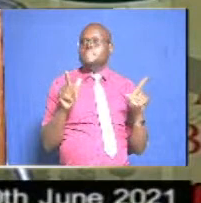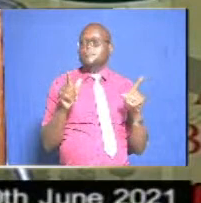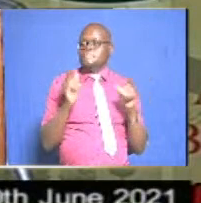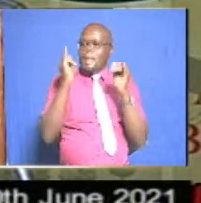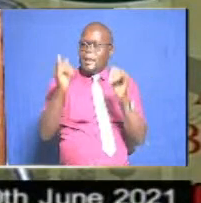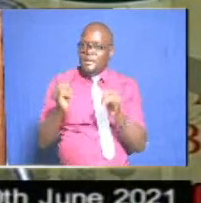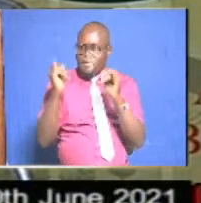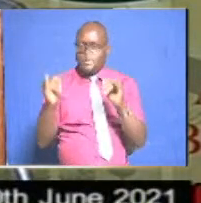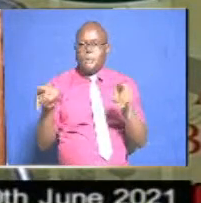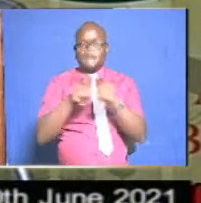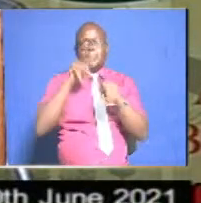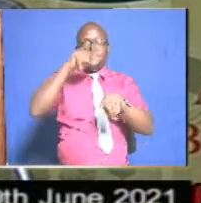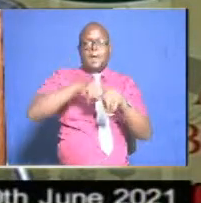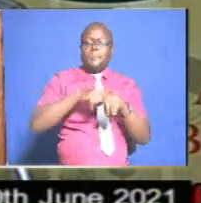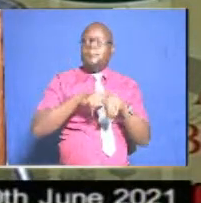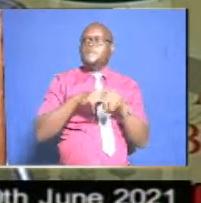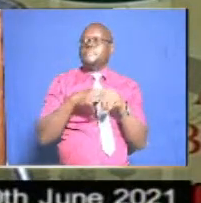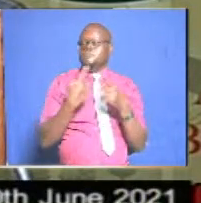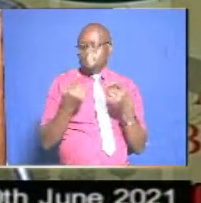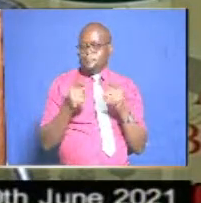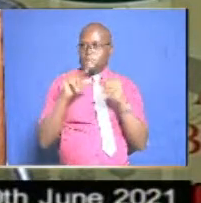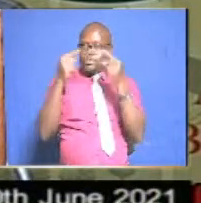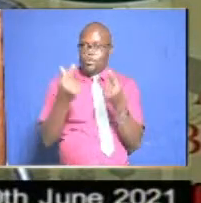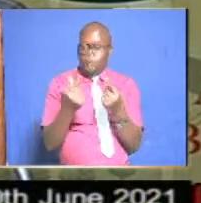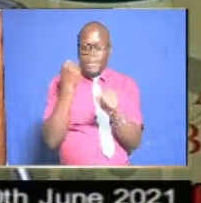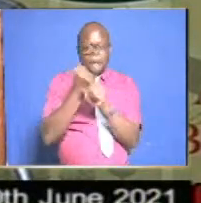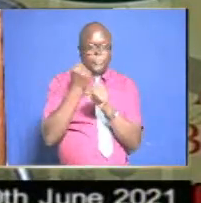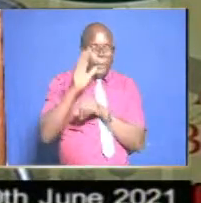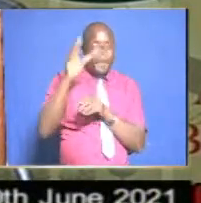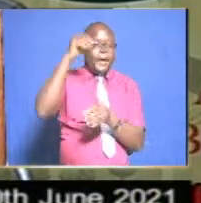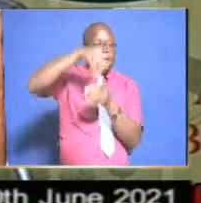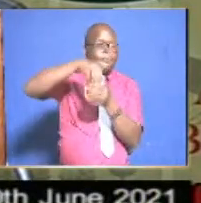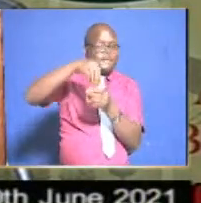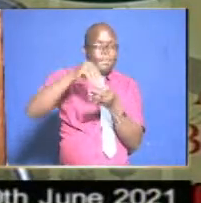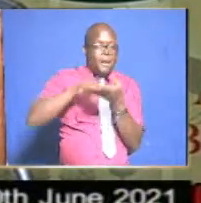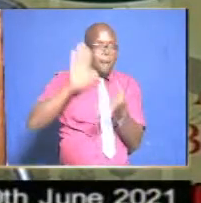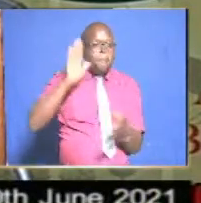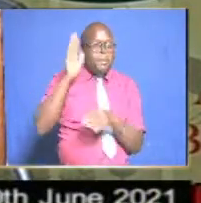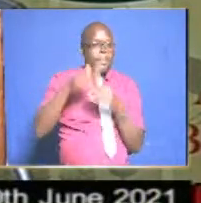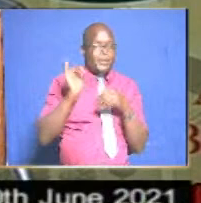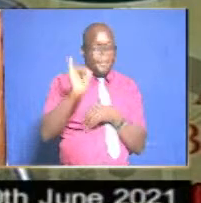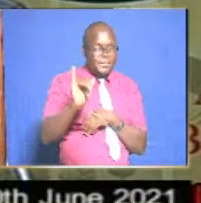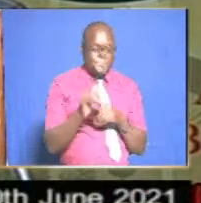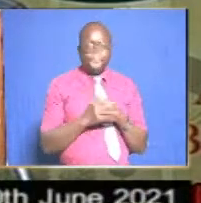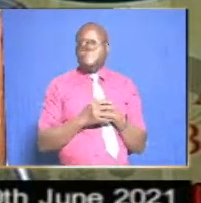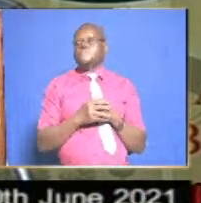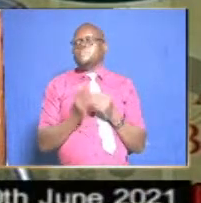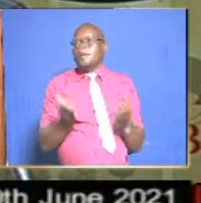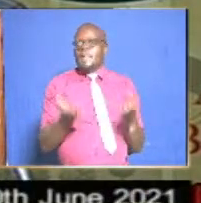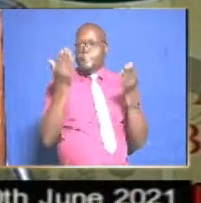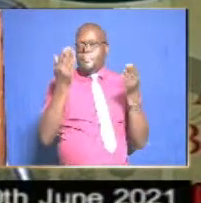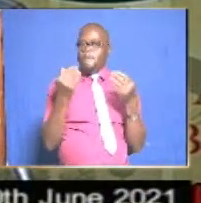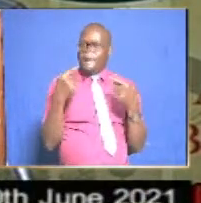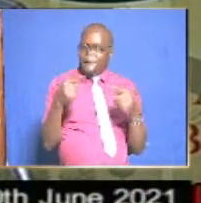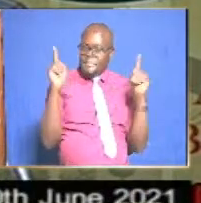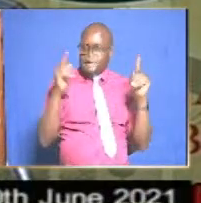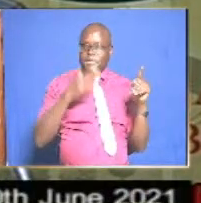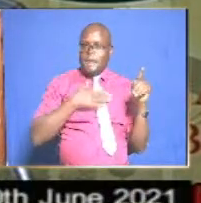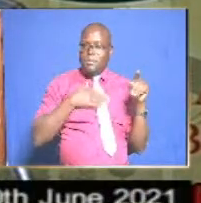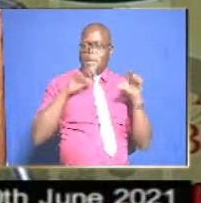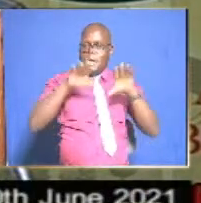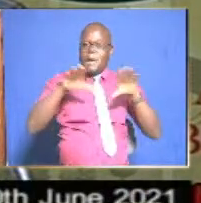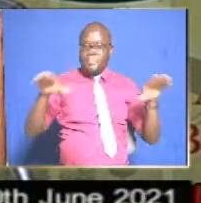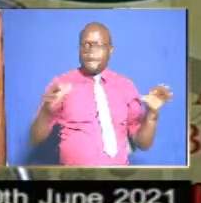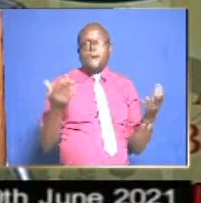individuals as well as collective investment by groups. Further, to improve efficiency in our capital markets